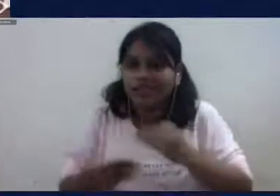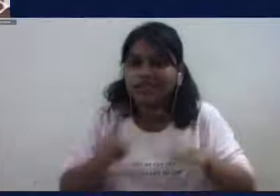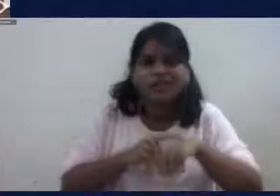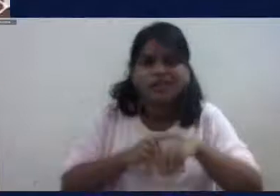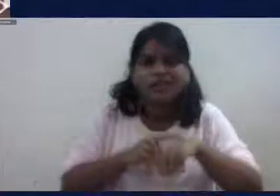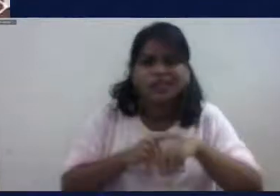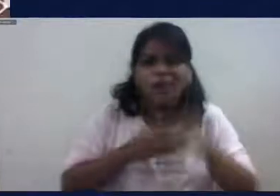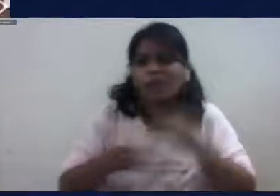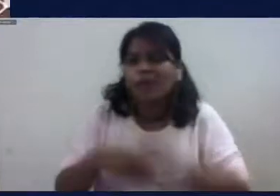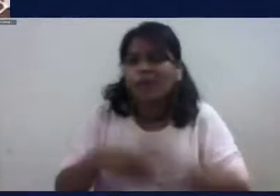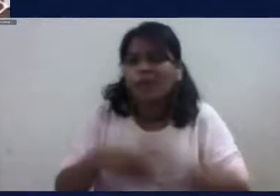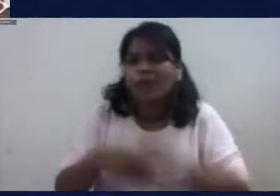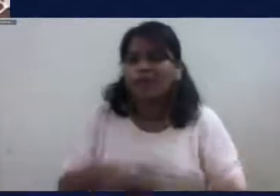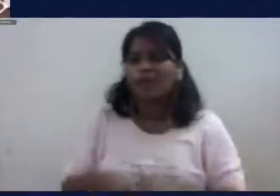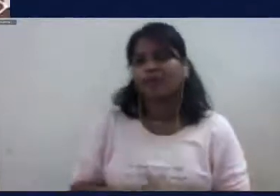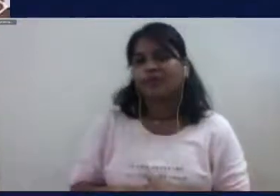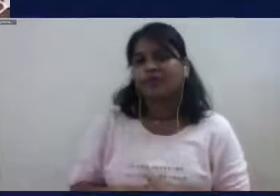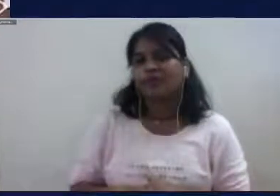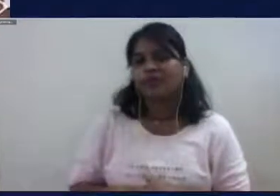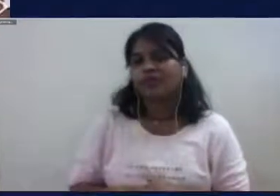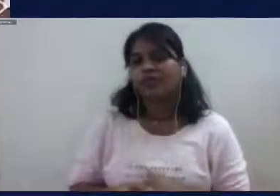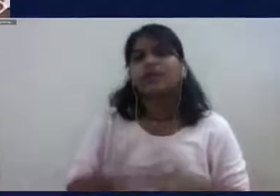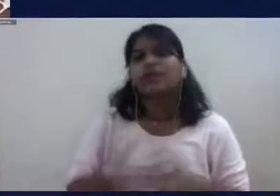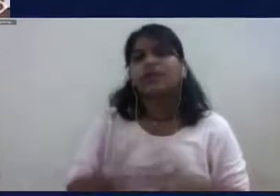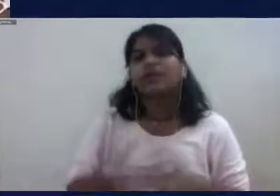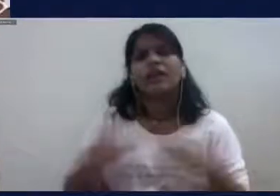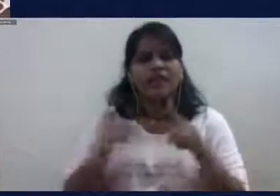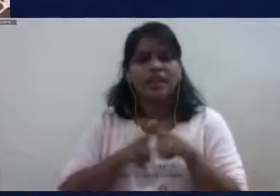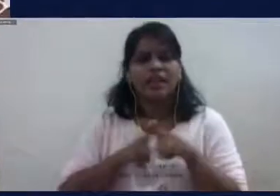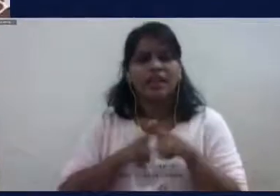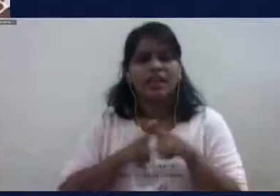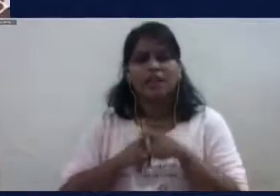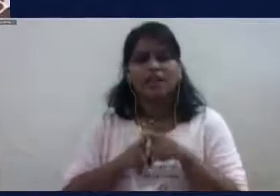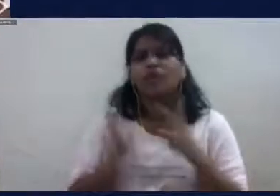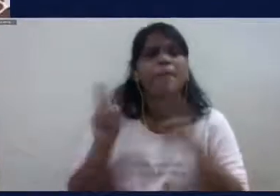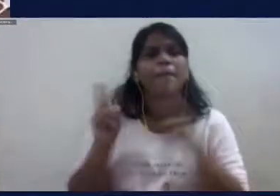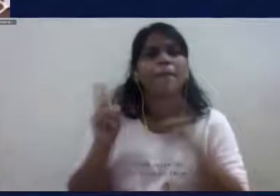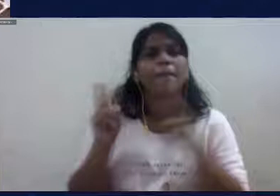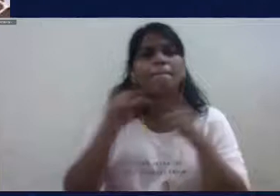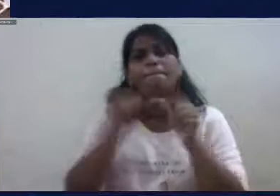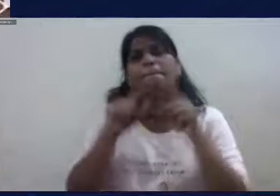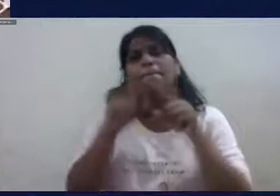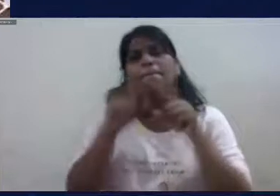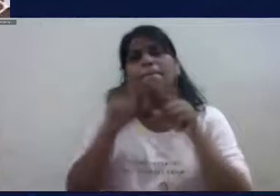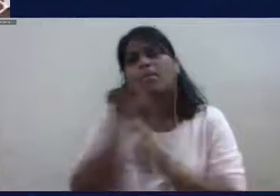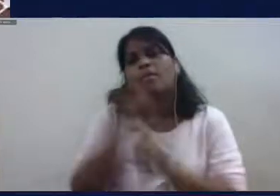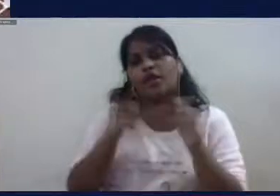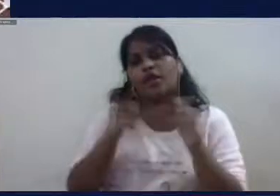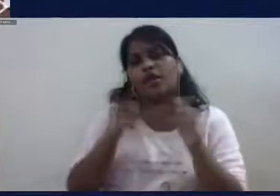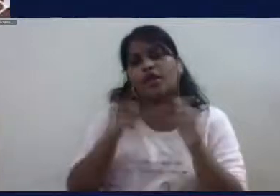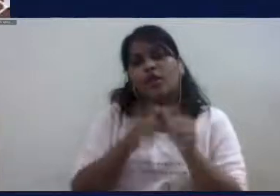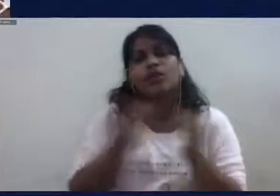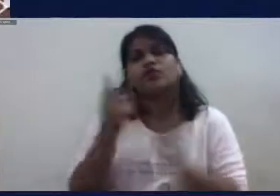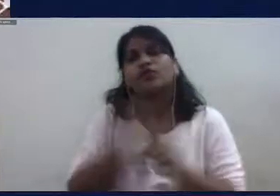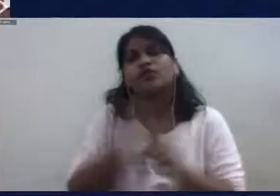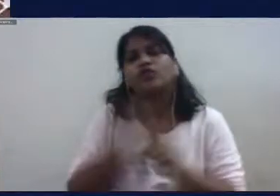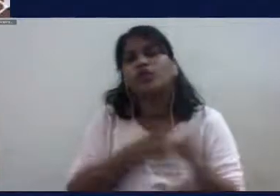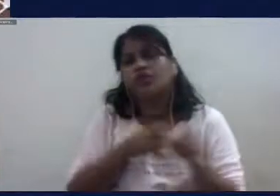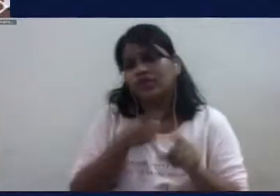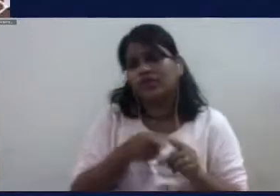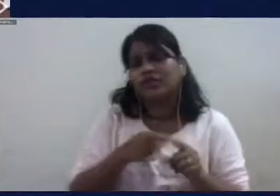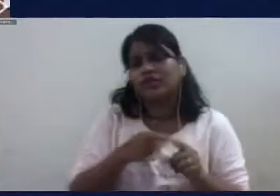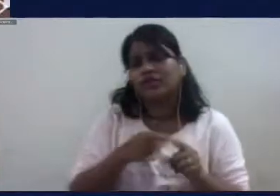frame. So let's take the example of what Patagonia did in the last few years.